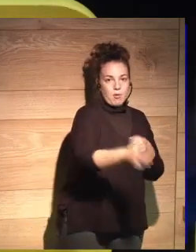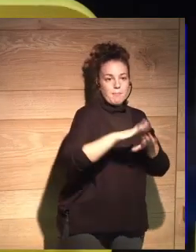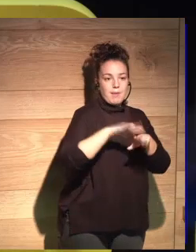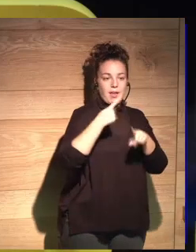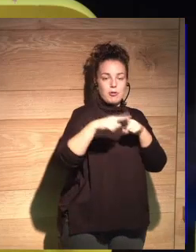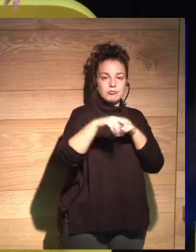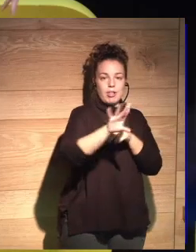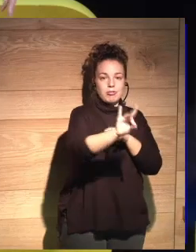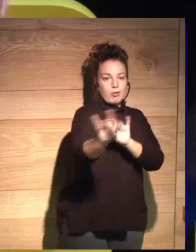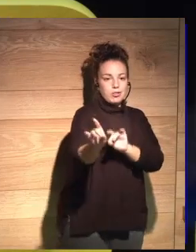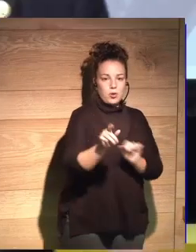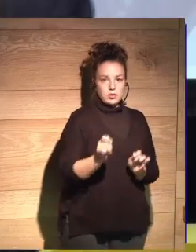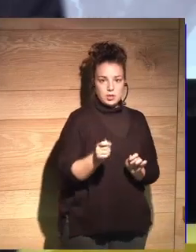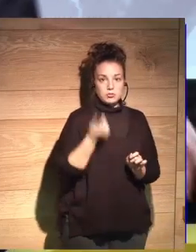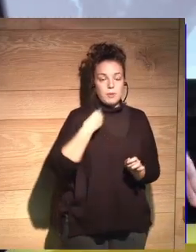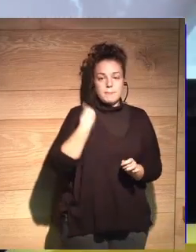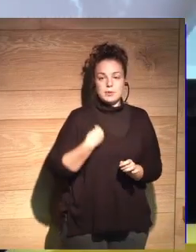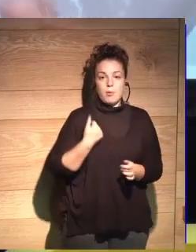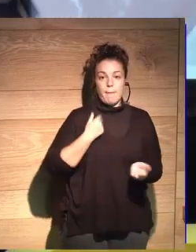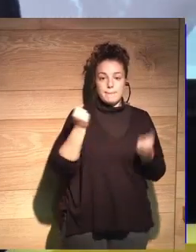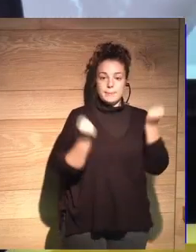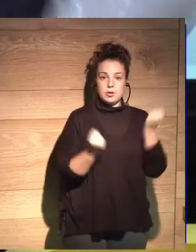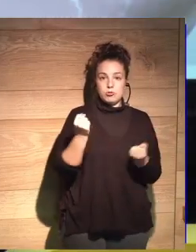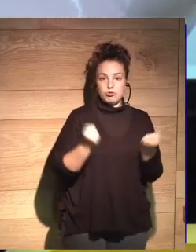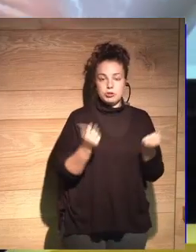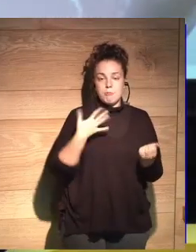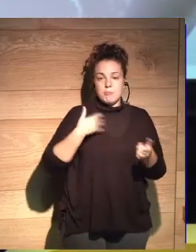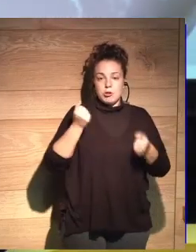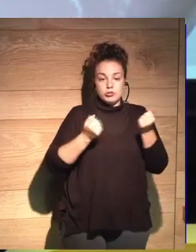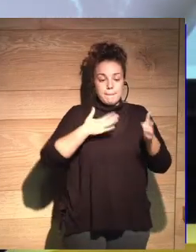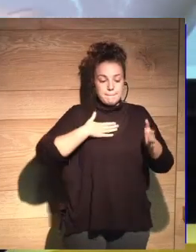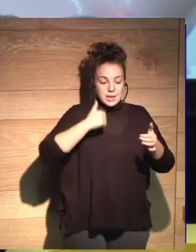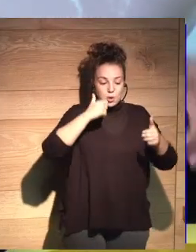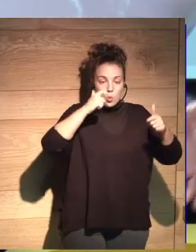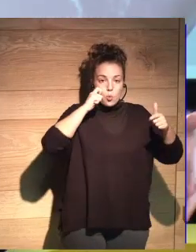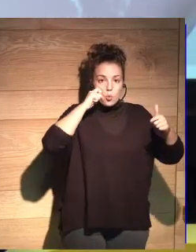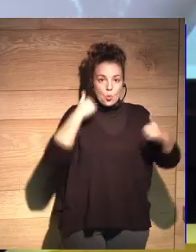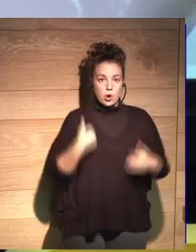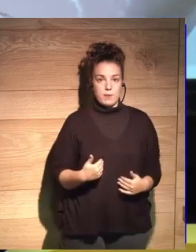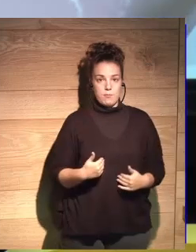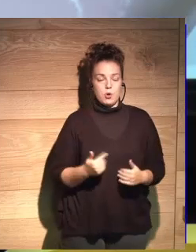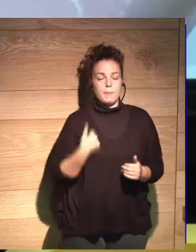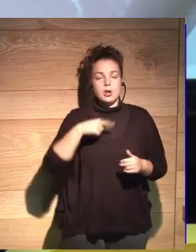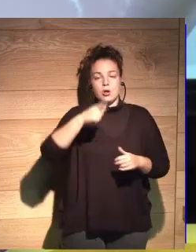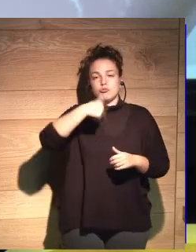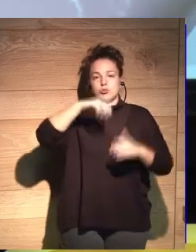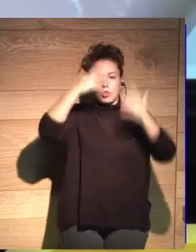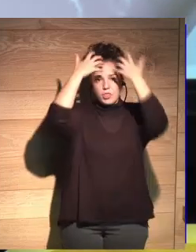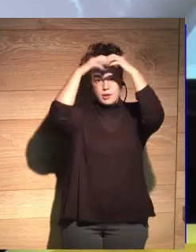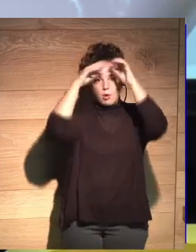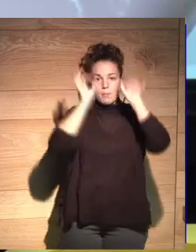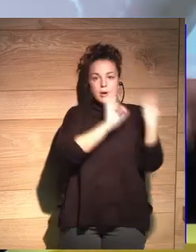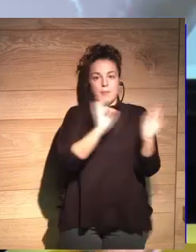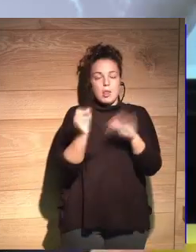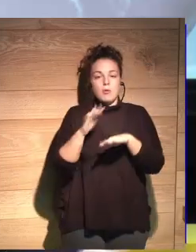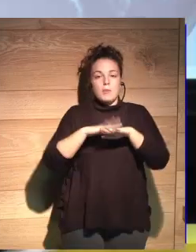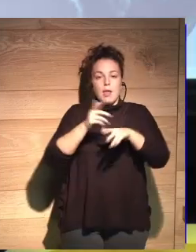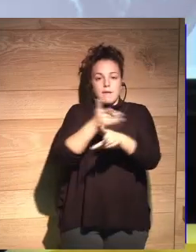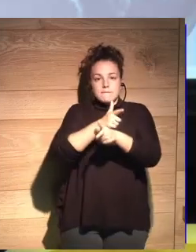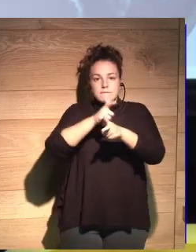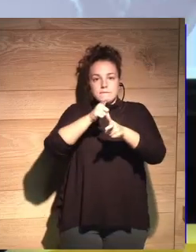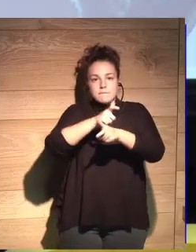car becomes my body. Not exactly my body, but our brains are built to extend themselves to the body, and we can use tools